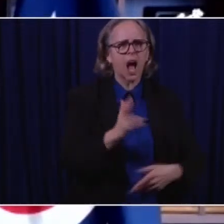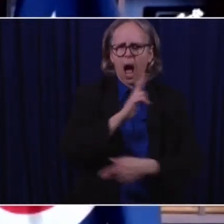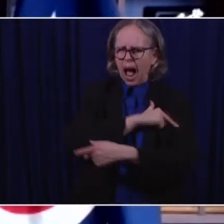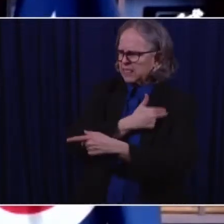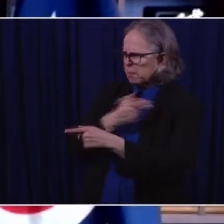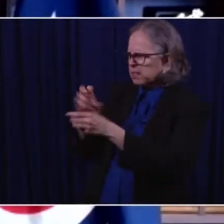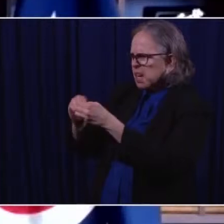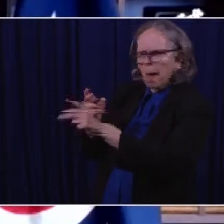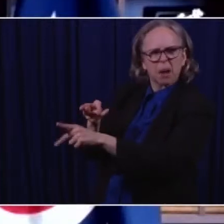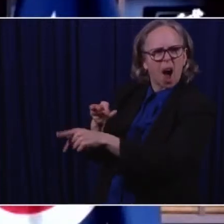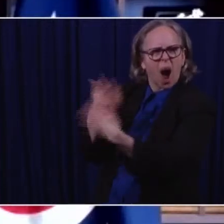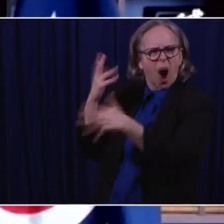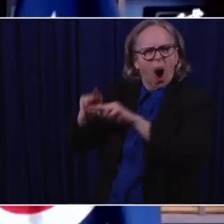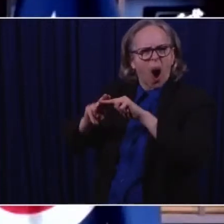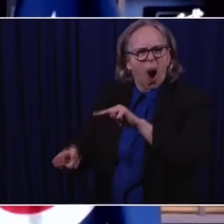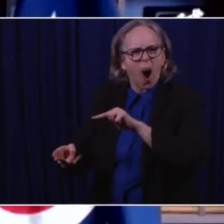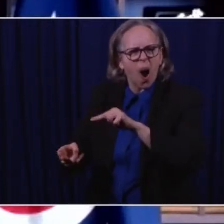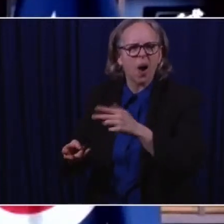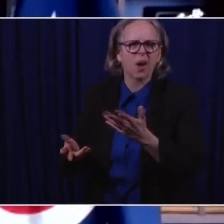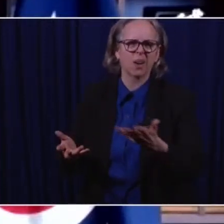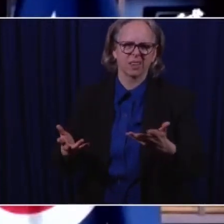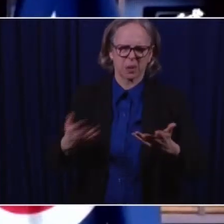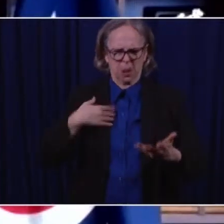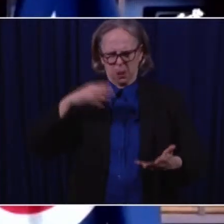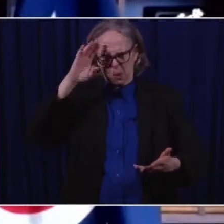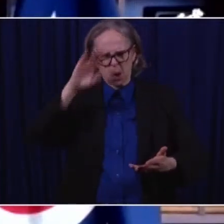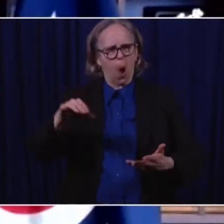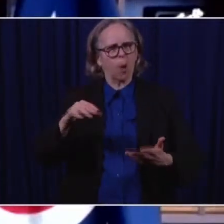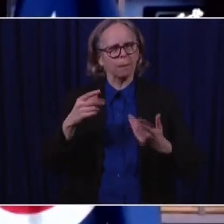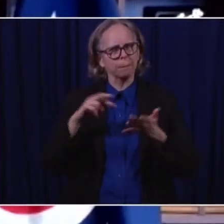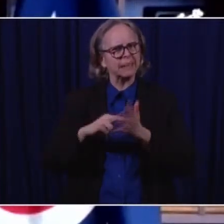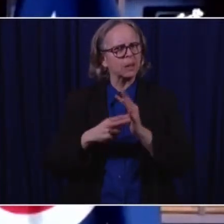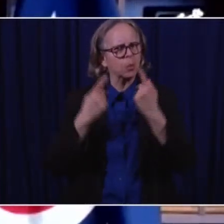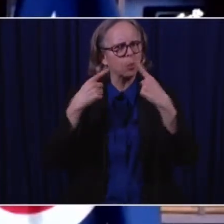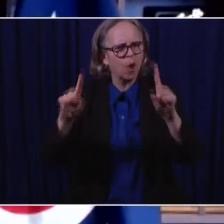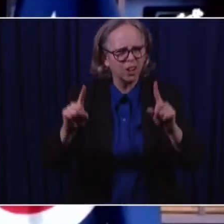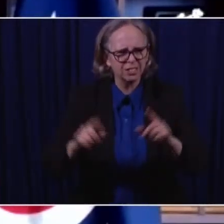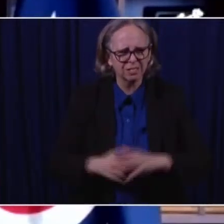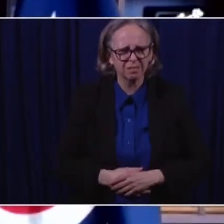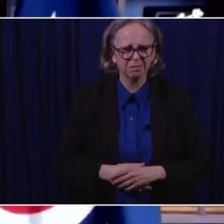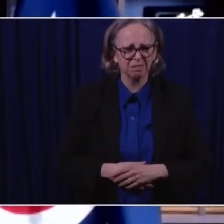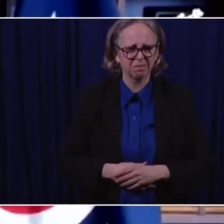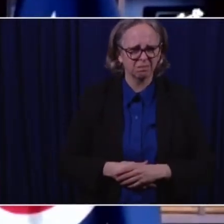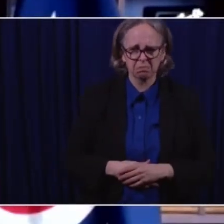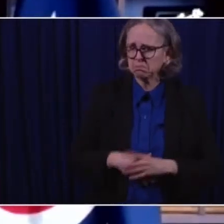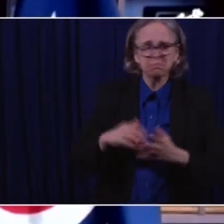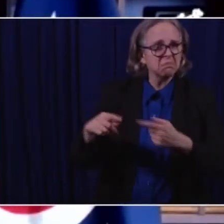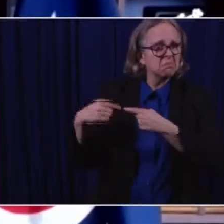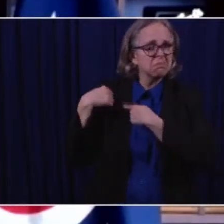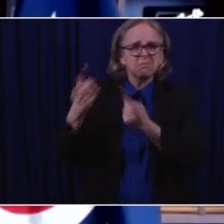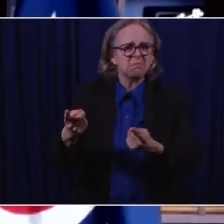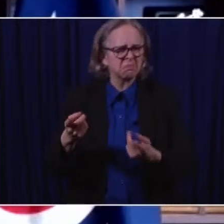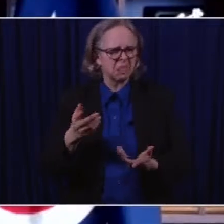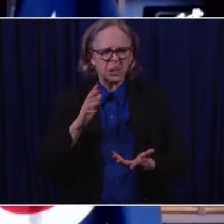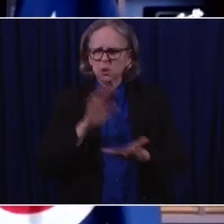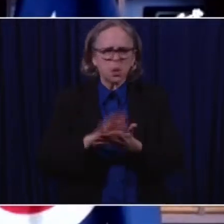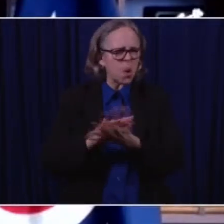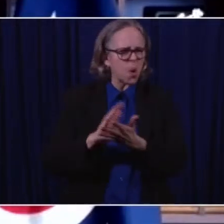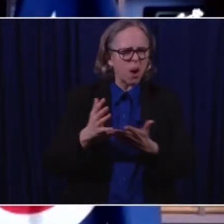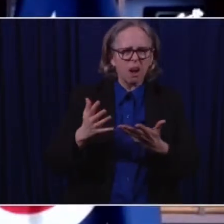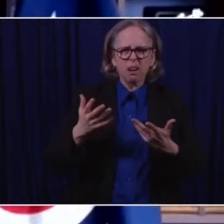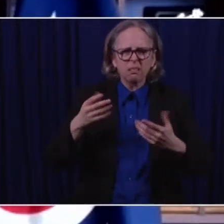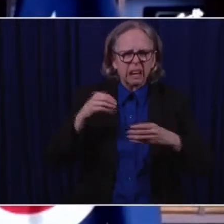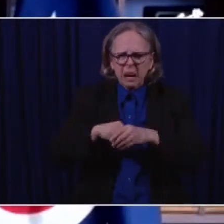throughout, either 5 days a week or hybrid, and they've managed to do it safely. And for those schools that are the holdouts, the kids need